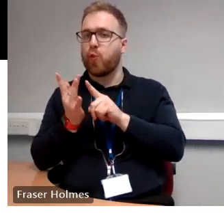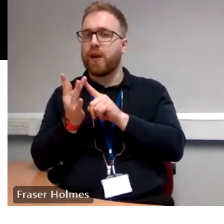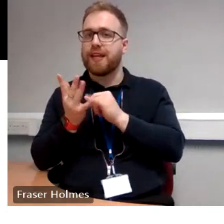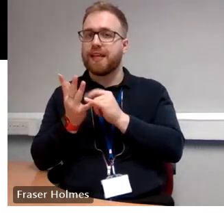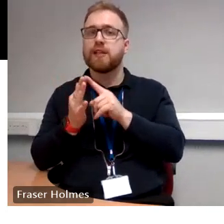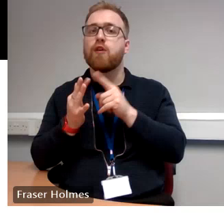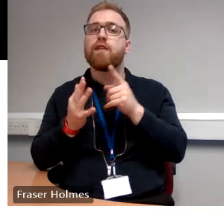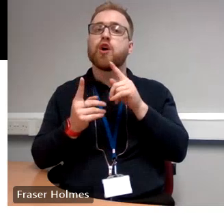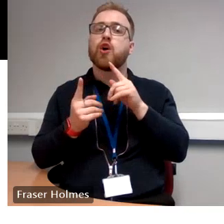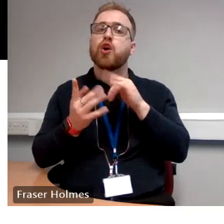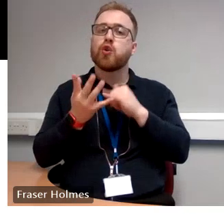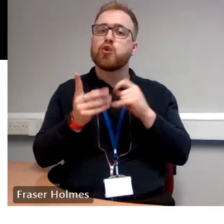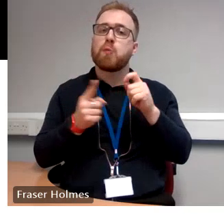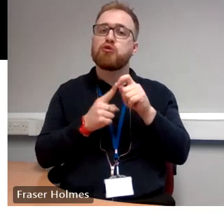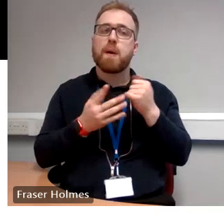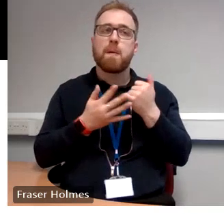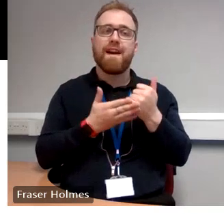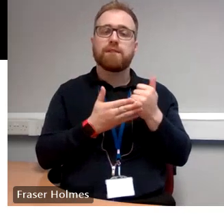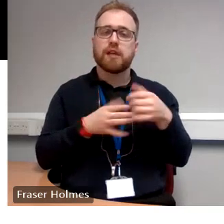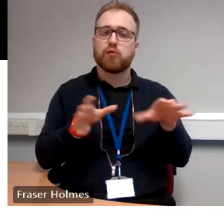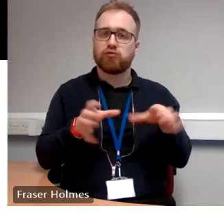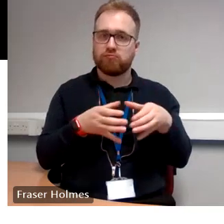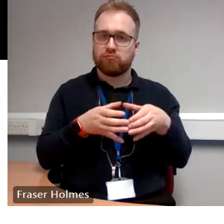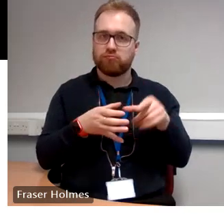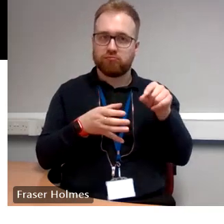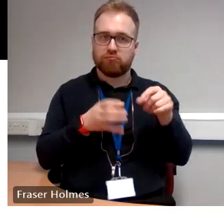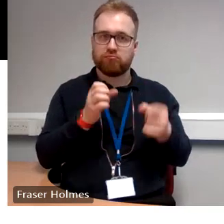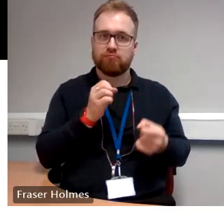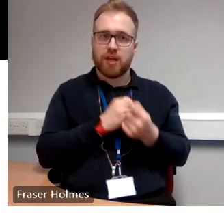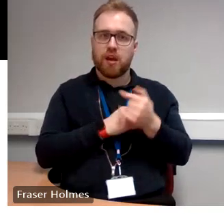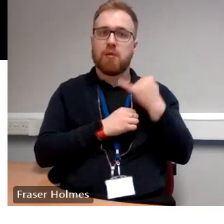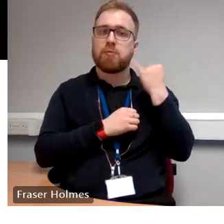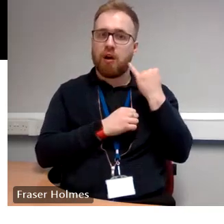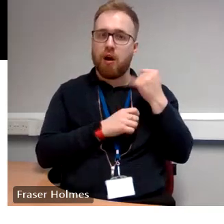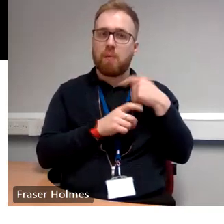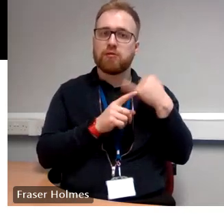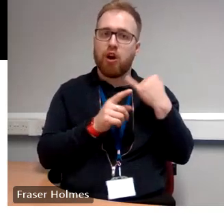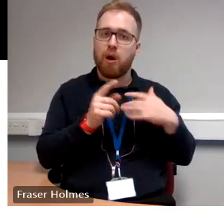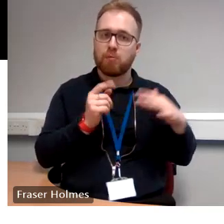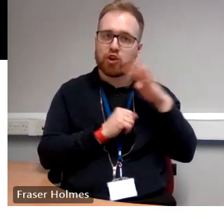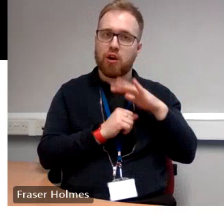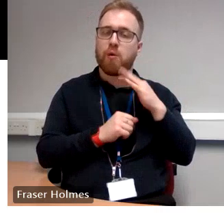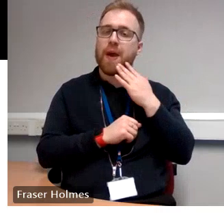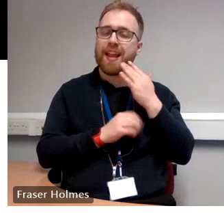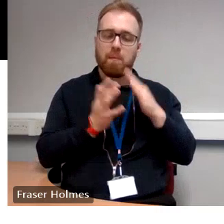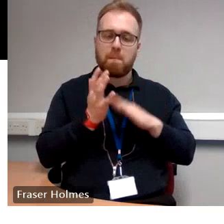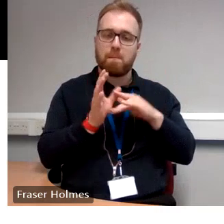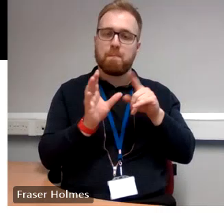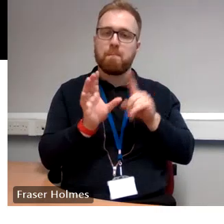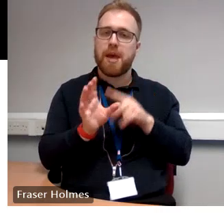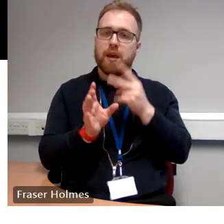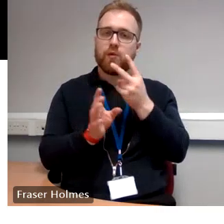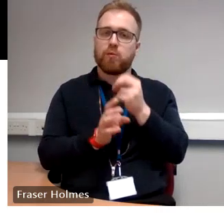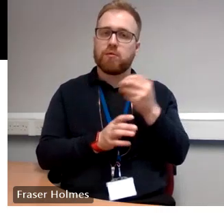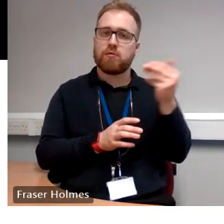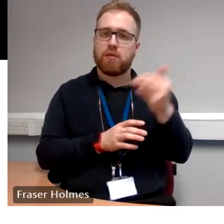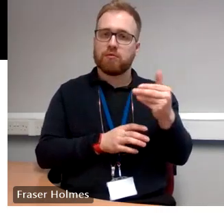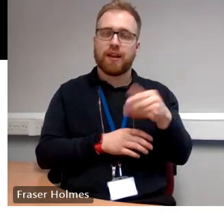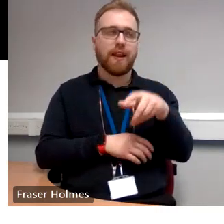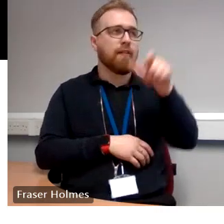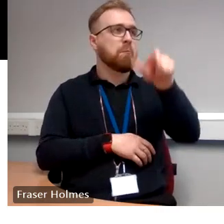Group. So this was set up in Derby and Derbyshire in May 2019. So we have people come to speak